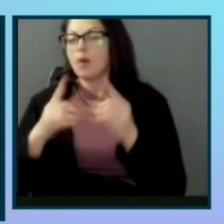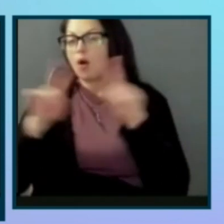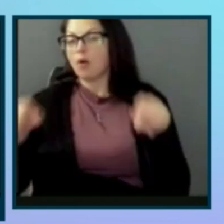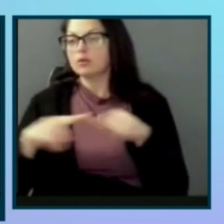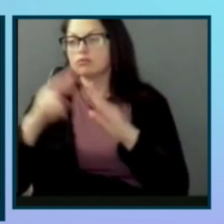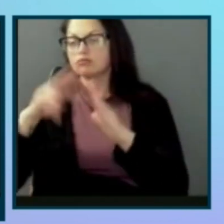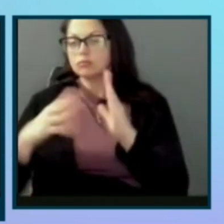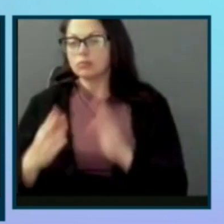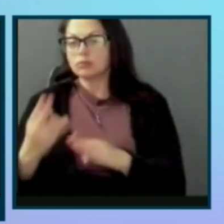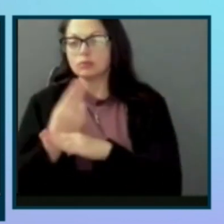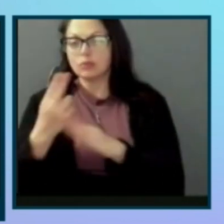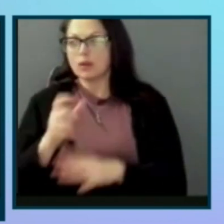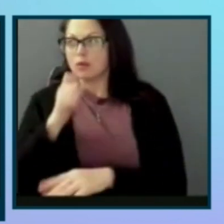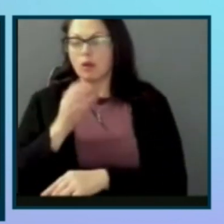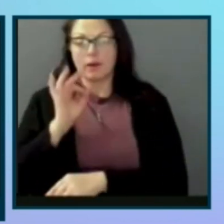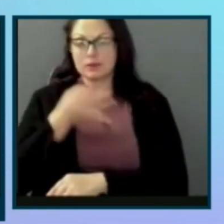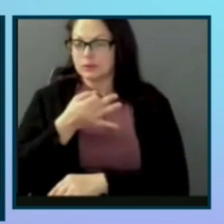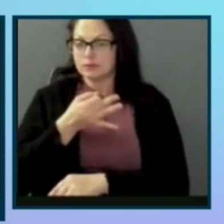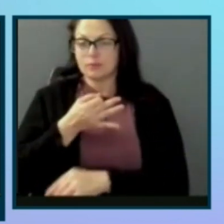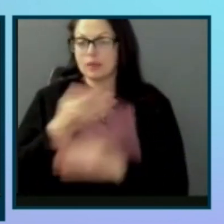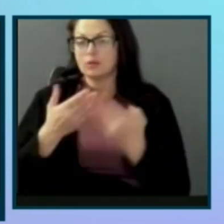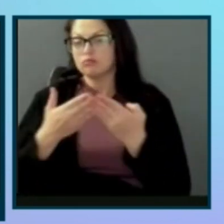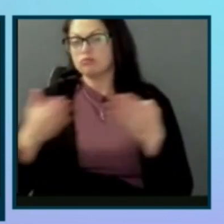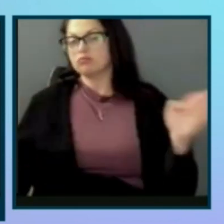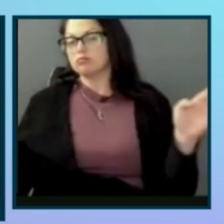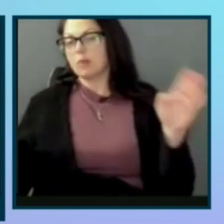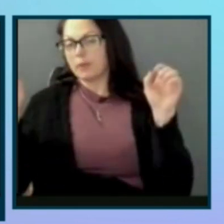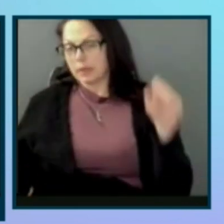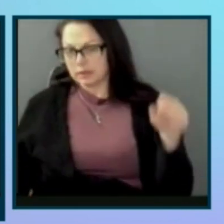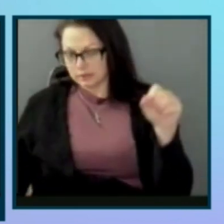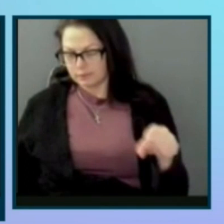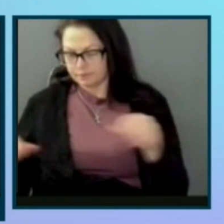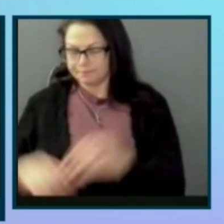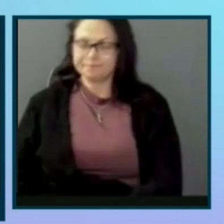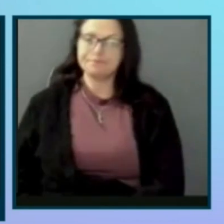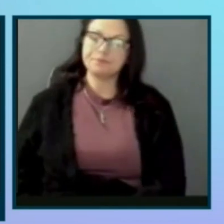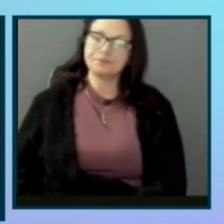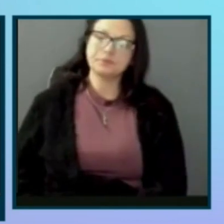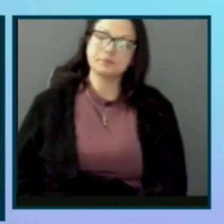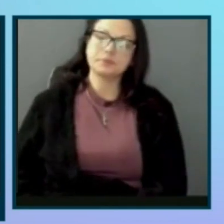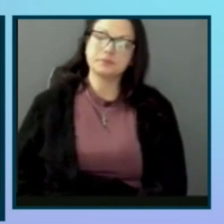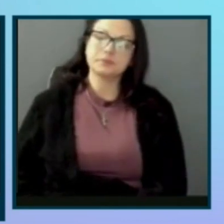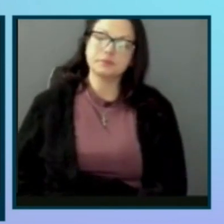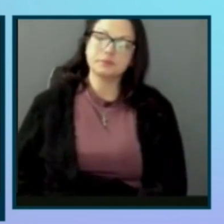users. There is definitely a broad range of abilities among screen reader users.